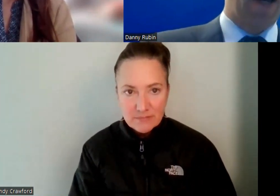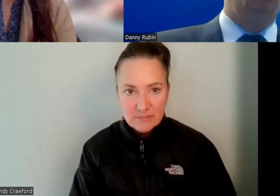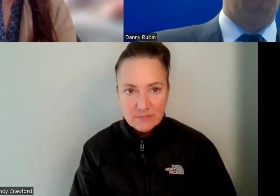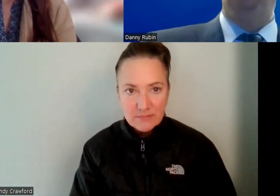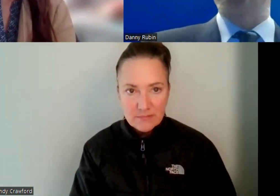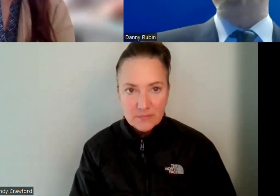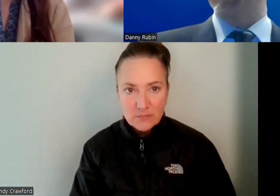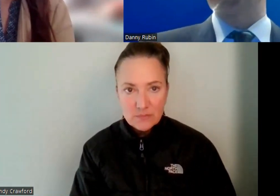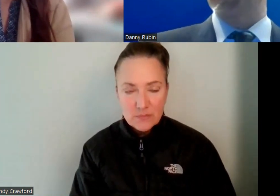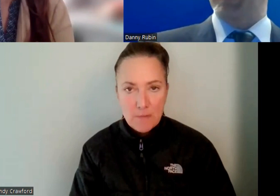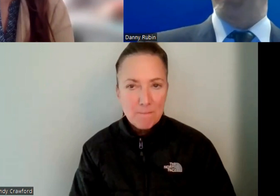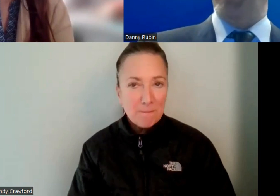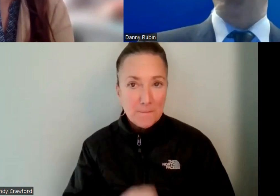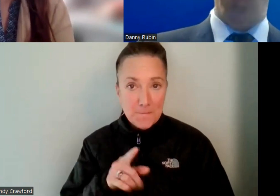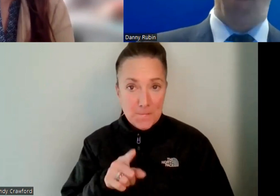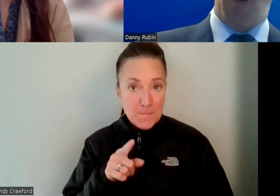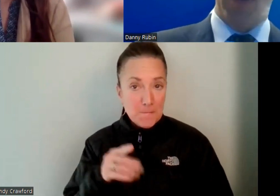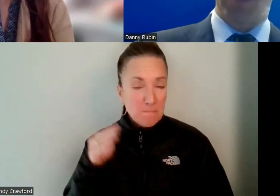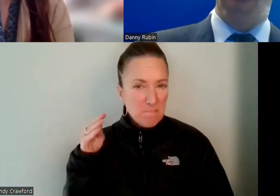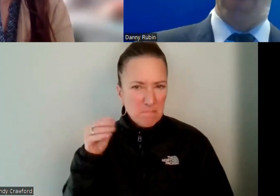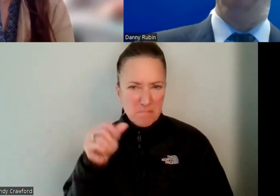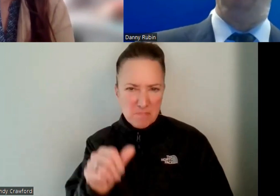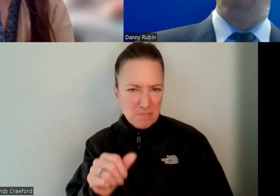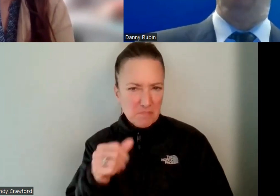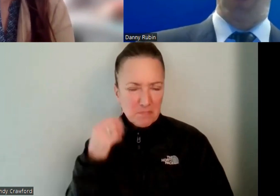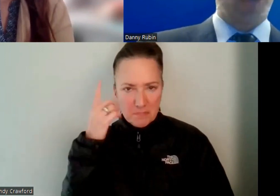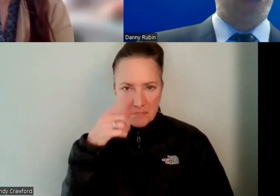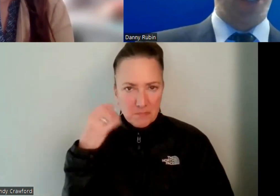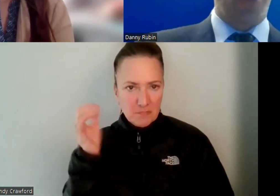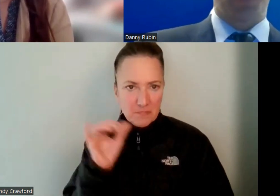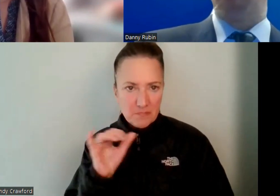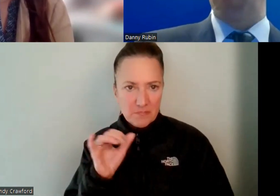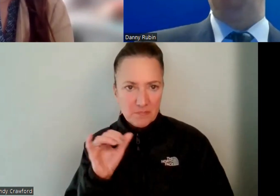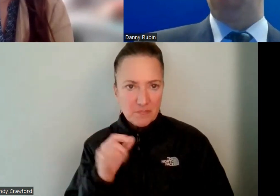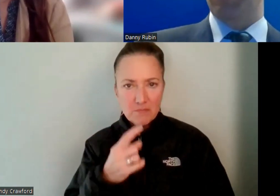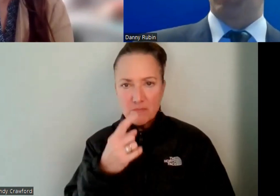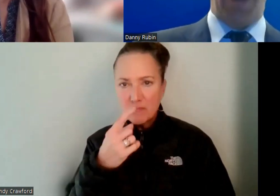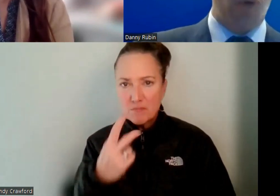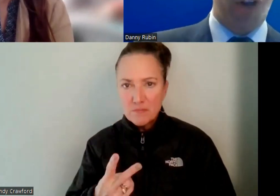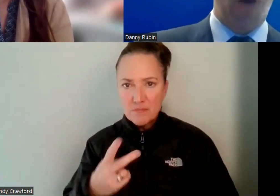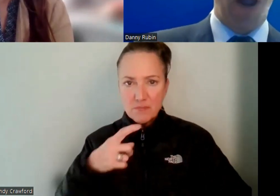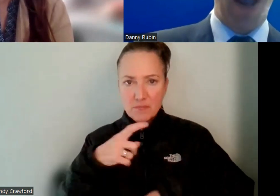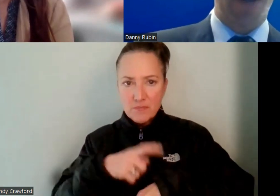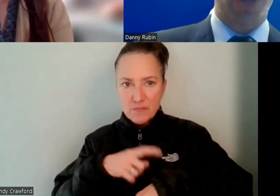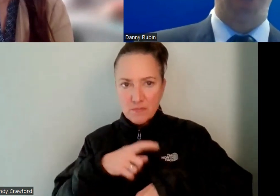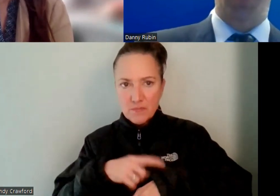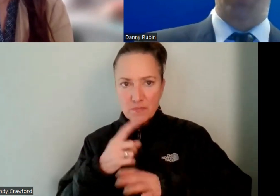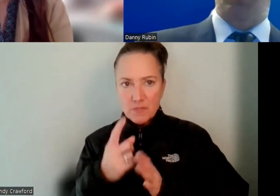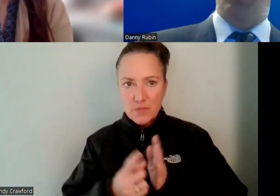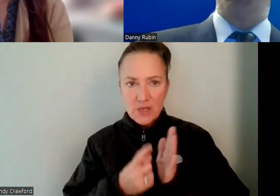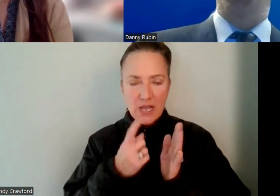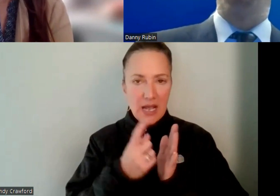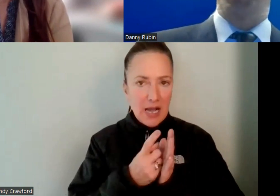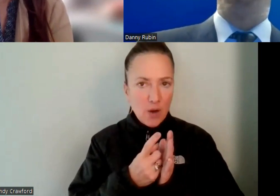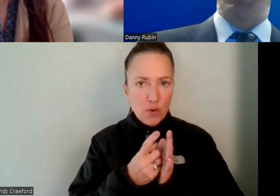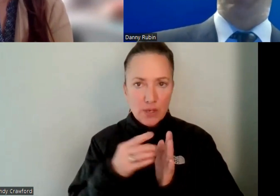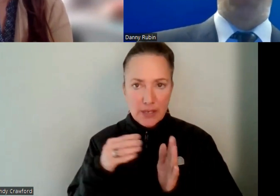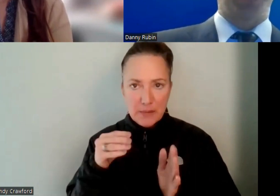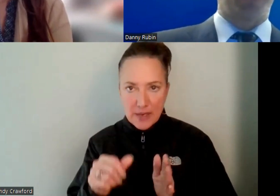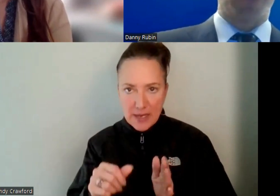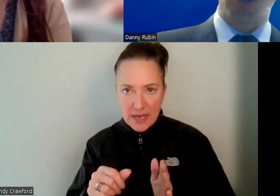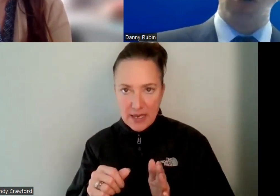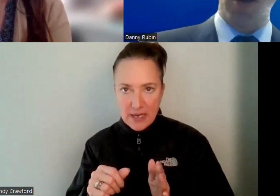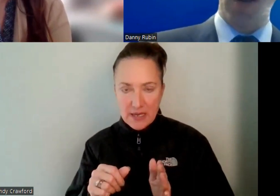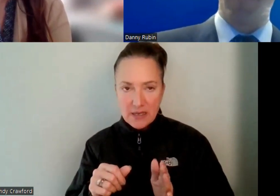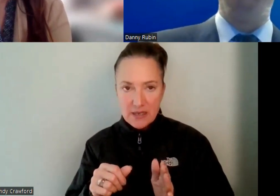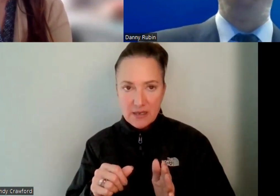pay and whatever you're willing to share. Like when you were part-time, can you share your hourly wage with what you were making